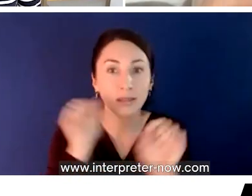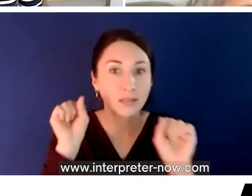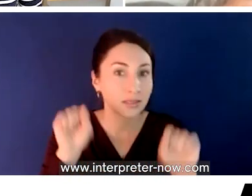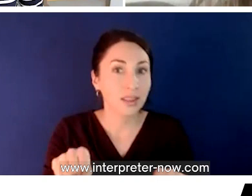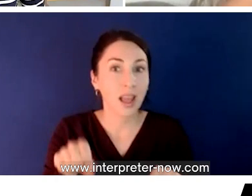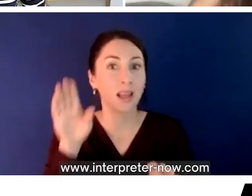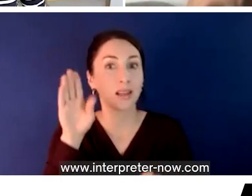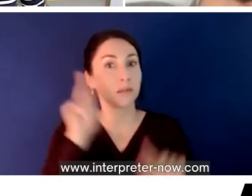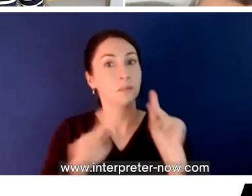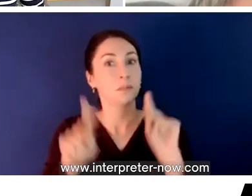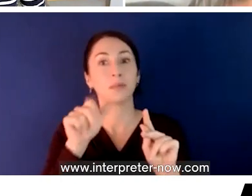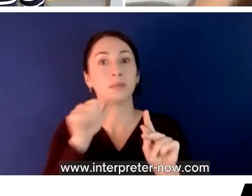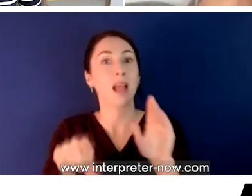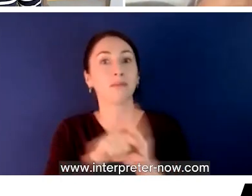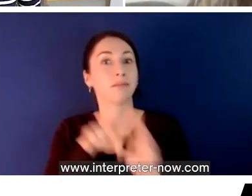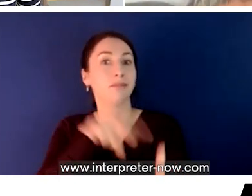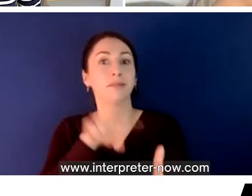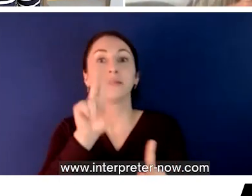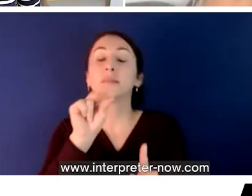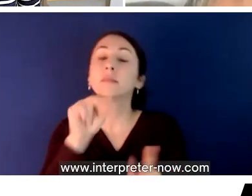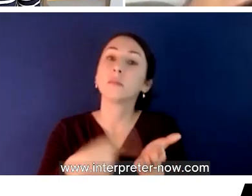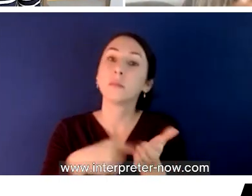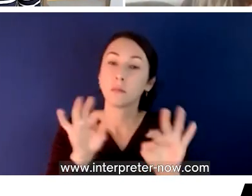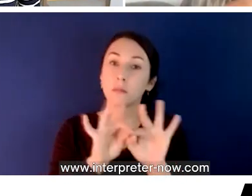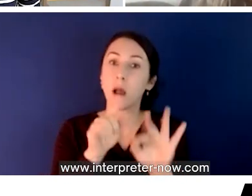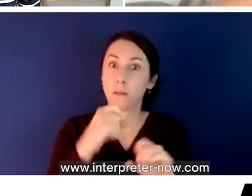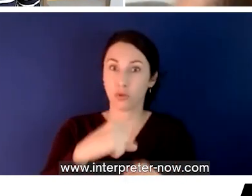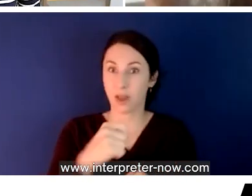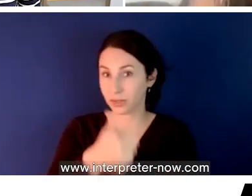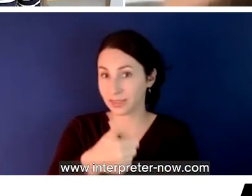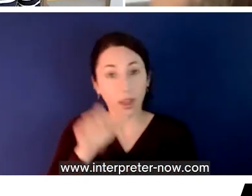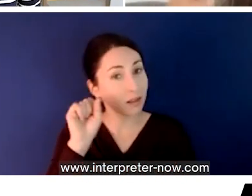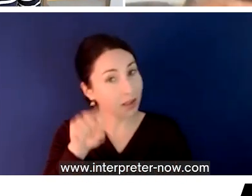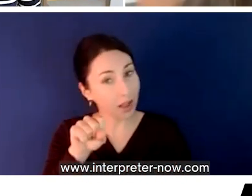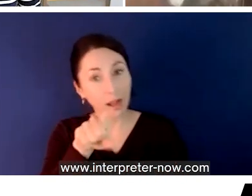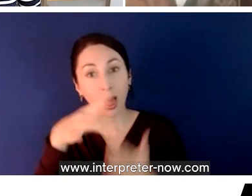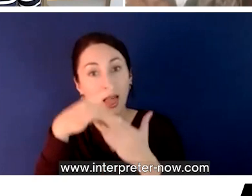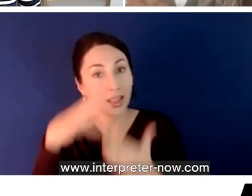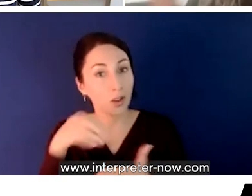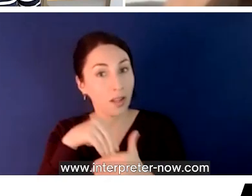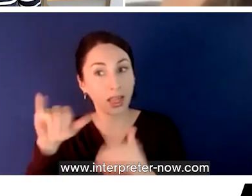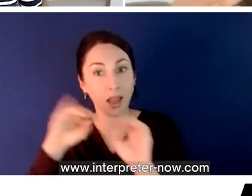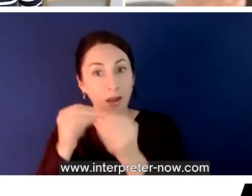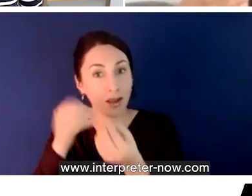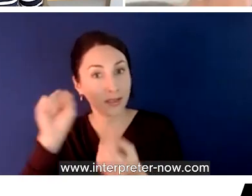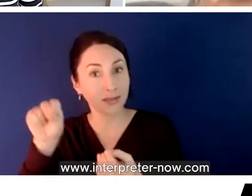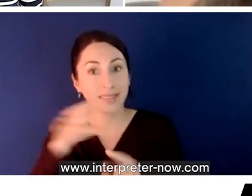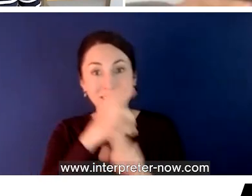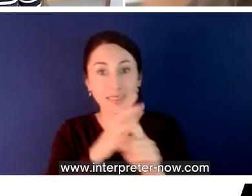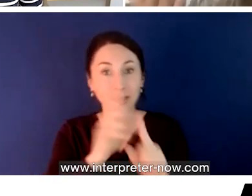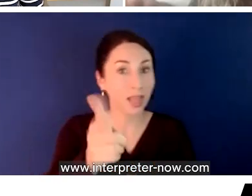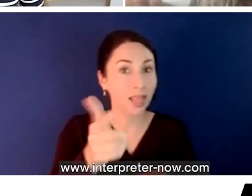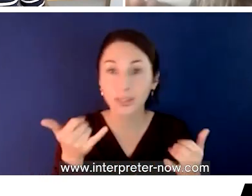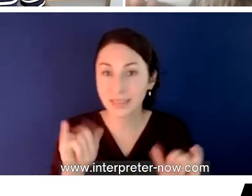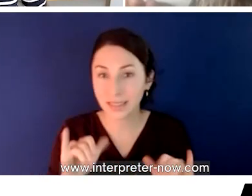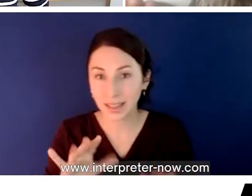that. Sometimes you got to think about yourself and protect yourself. Like, yes, you're still a leader in the organization and surfacing it 6 months from now will still be okay and